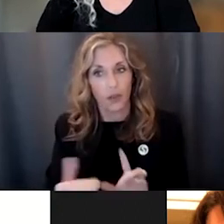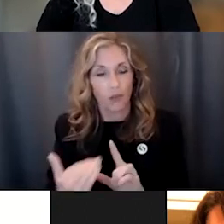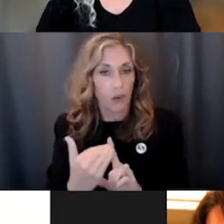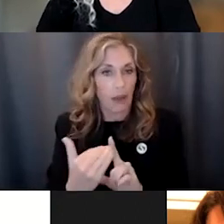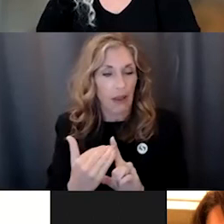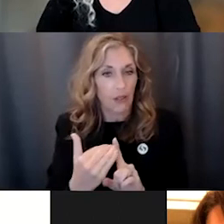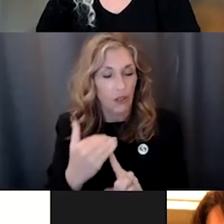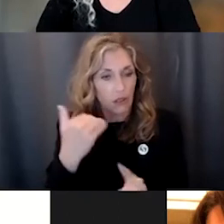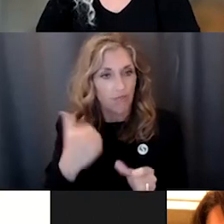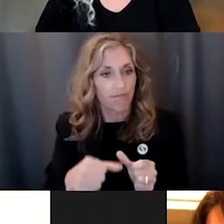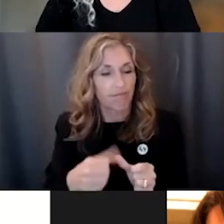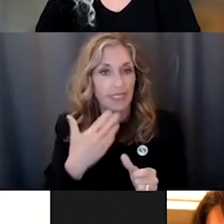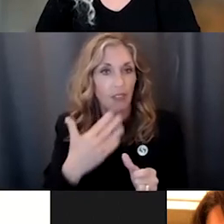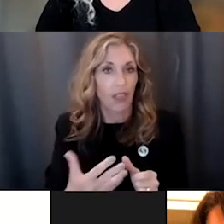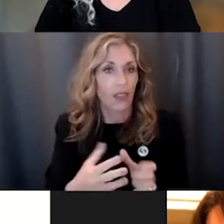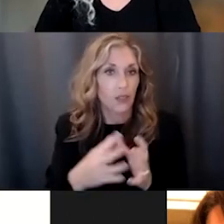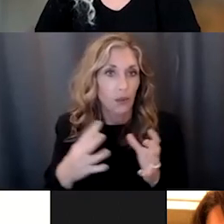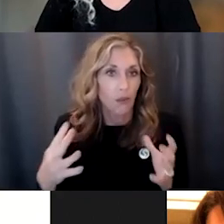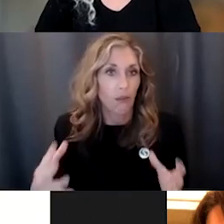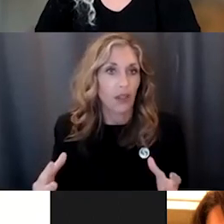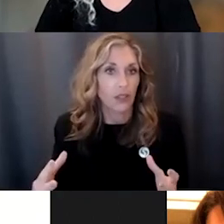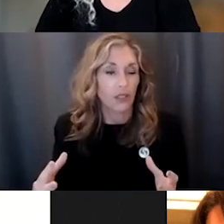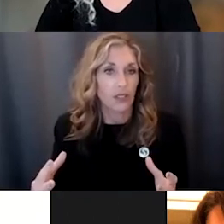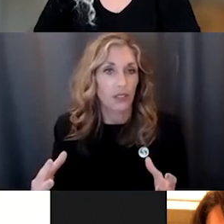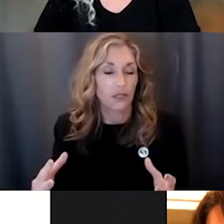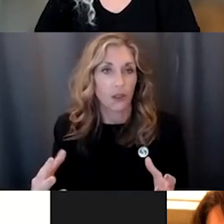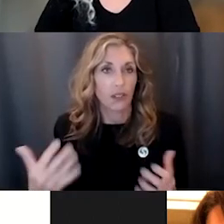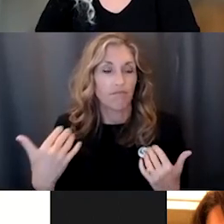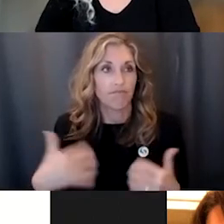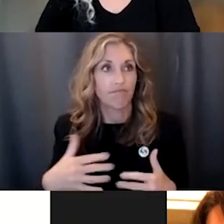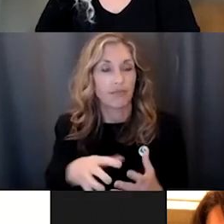So thank you so much for a rich presentation.